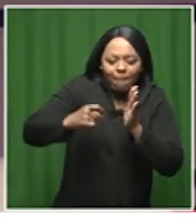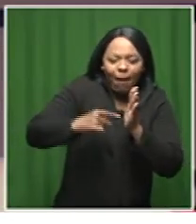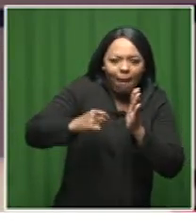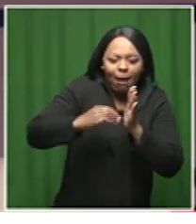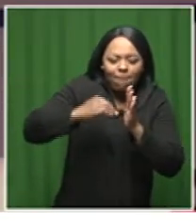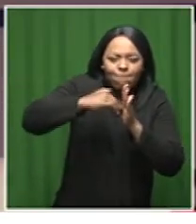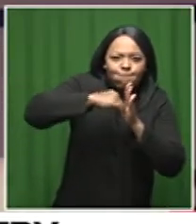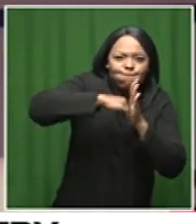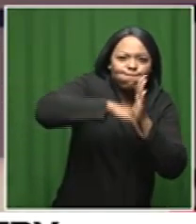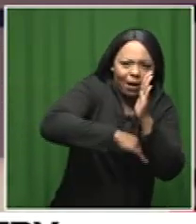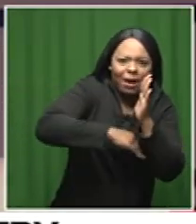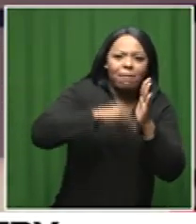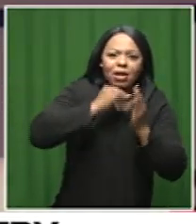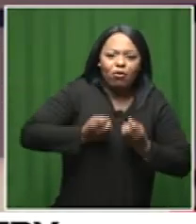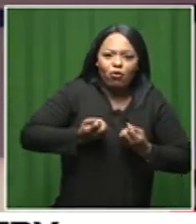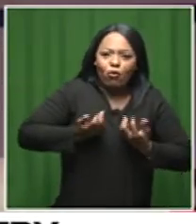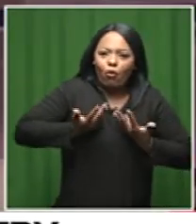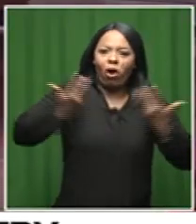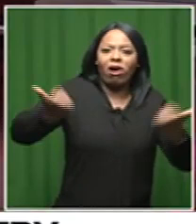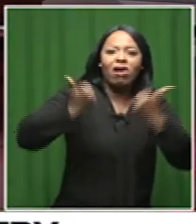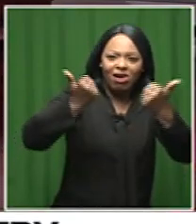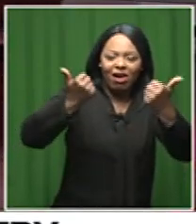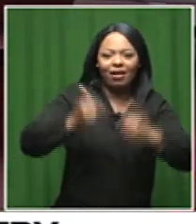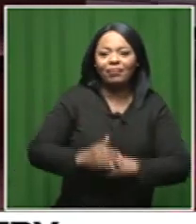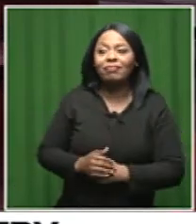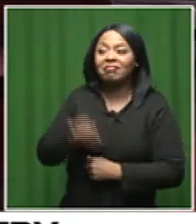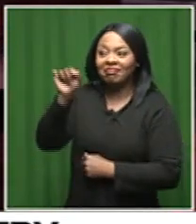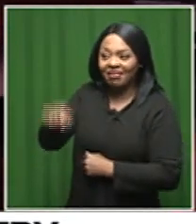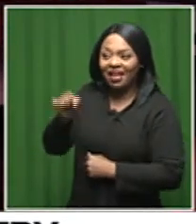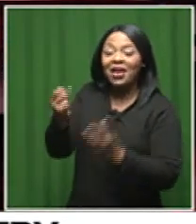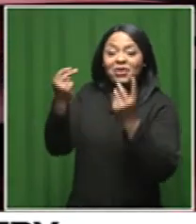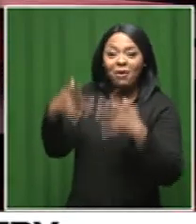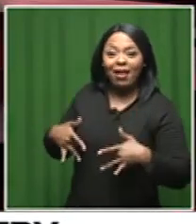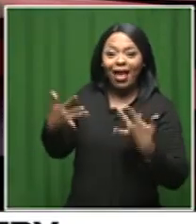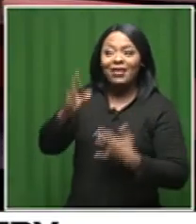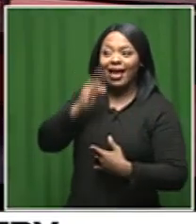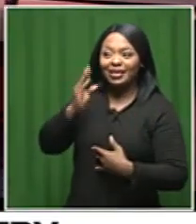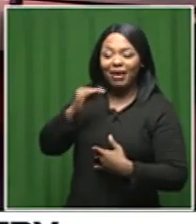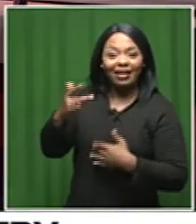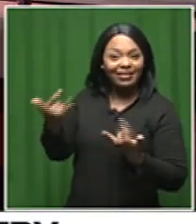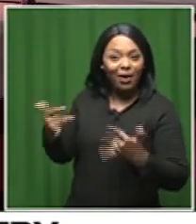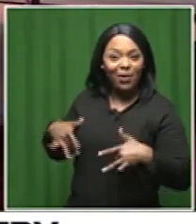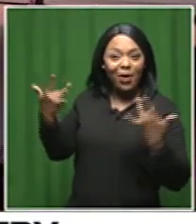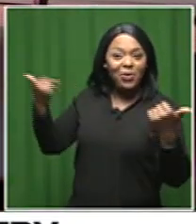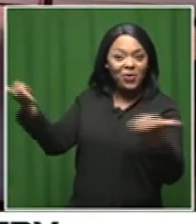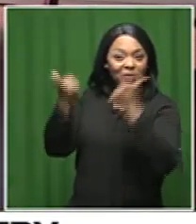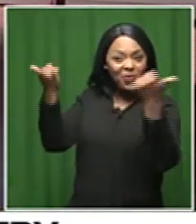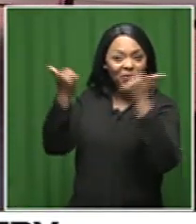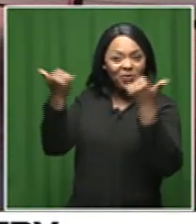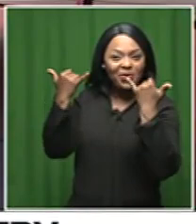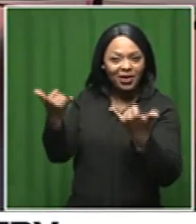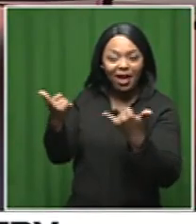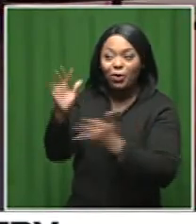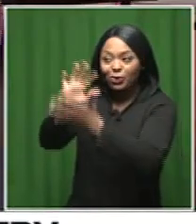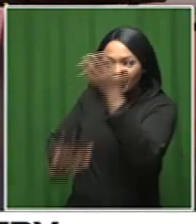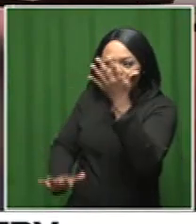grow. Thank you so much, Peter, for talking about this new life that you experienced and allowing your story to put hope in